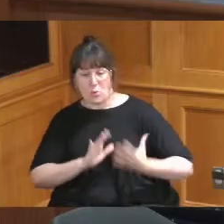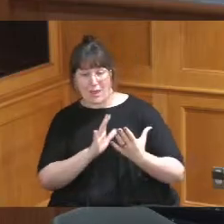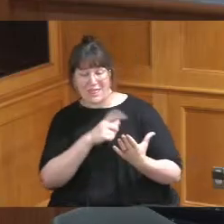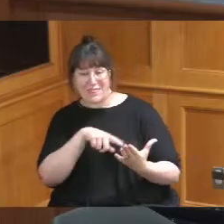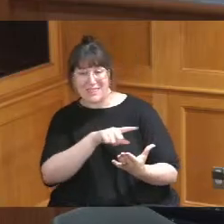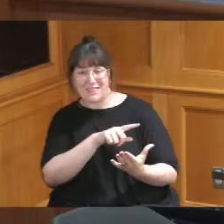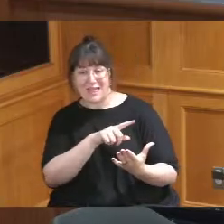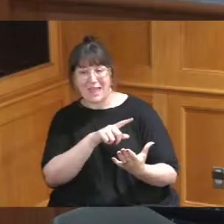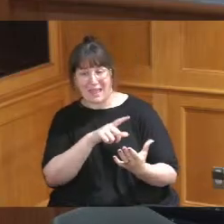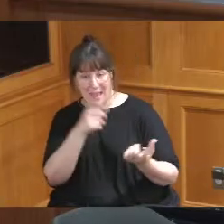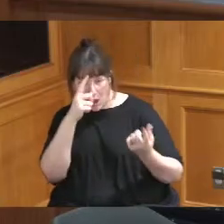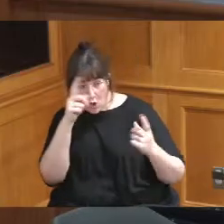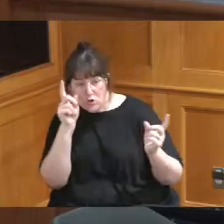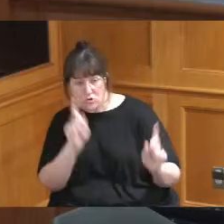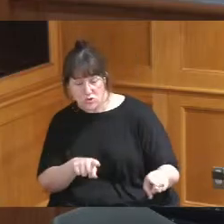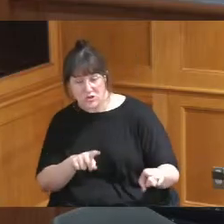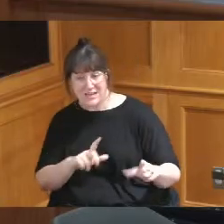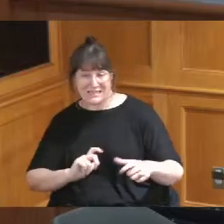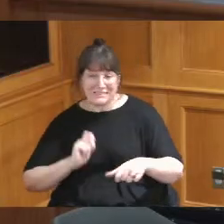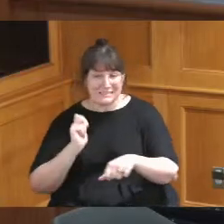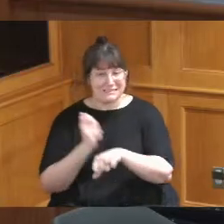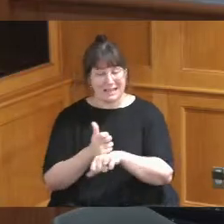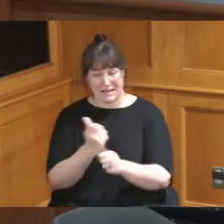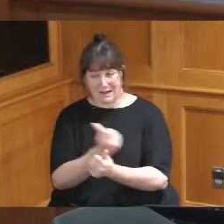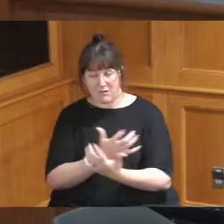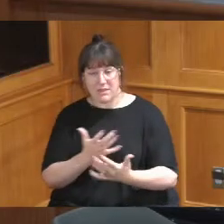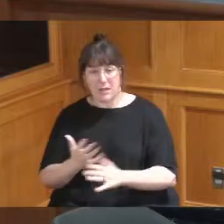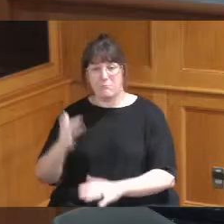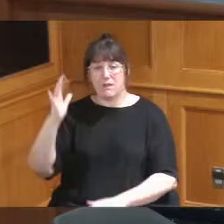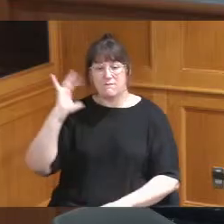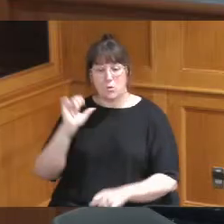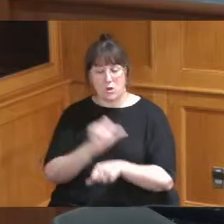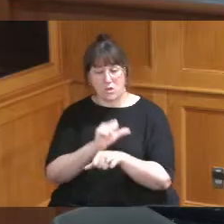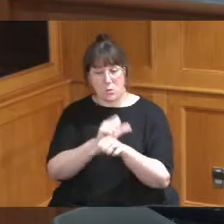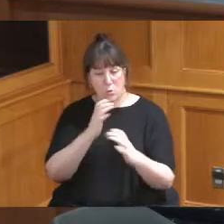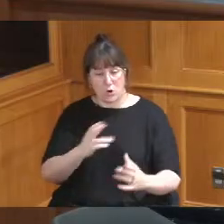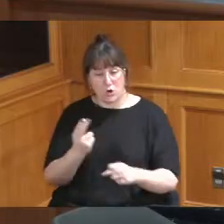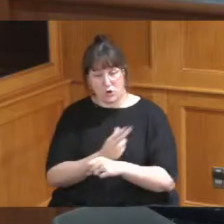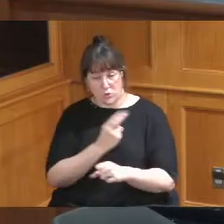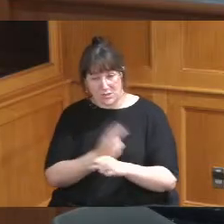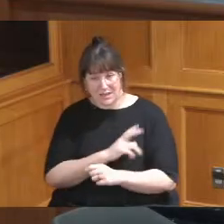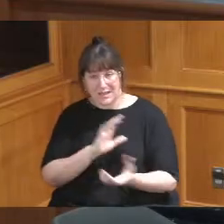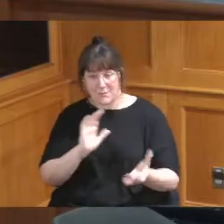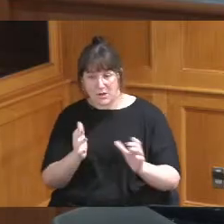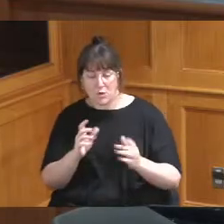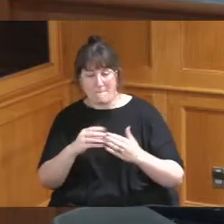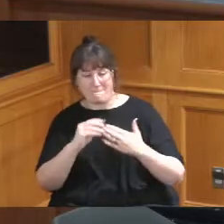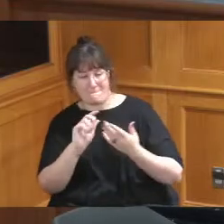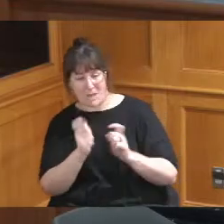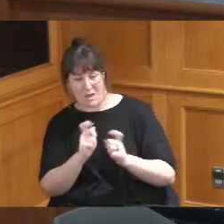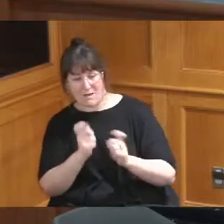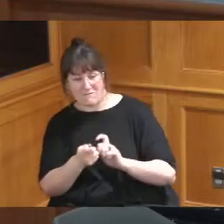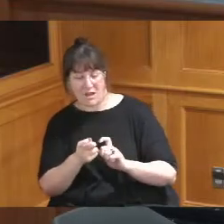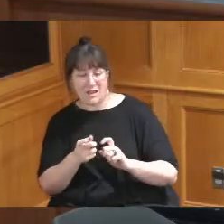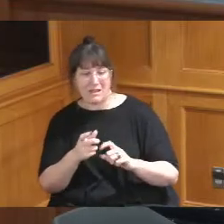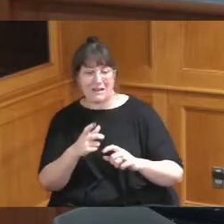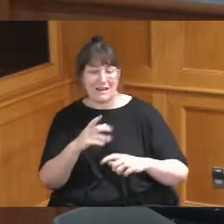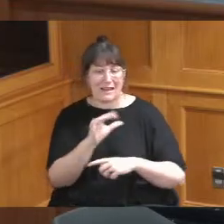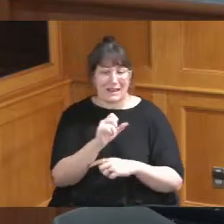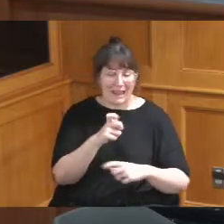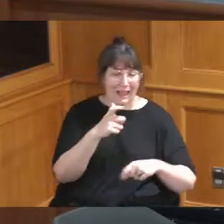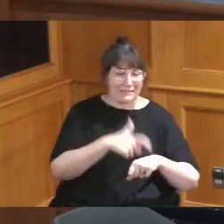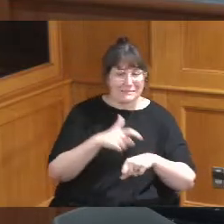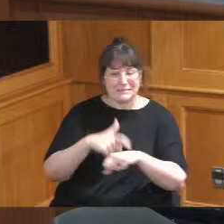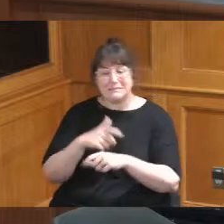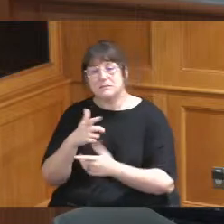was agreed upon and set prior to the employee using it, as opposed to perhaps modifying on a week-to-week or bi-weekly